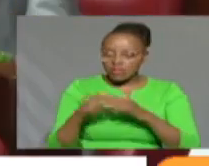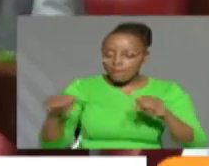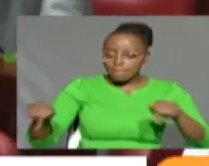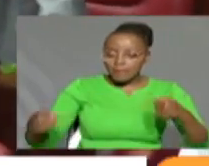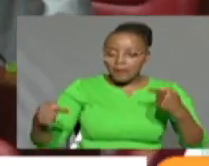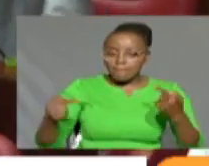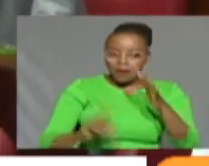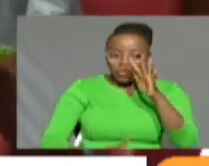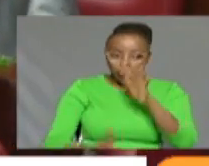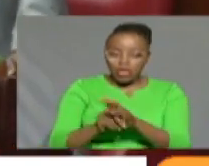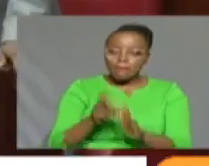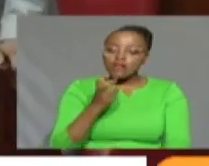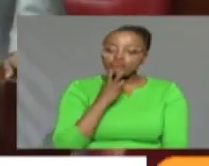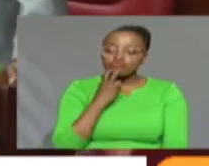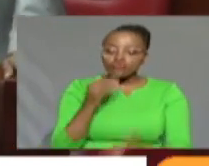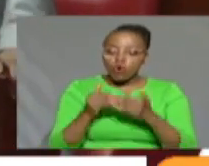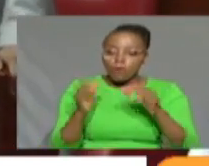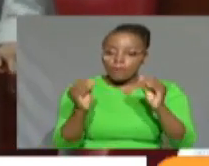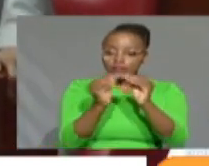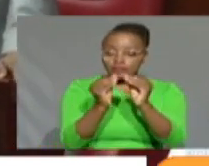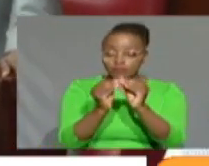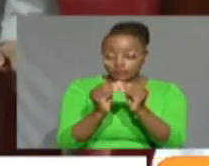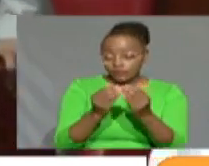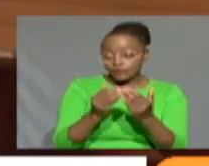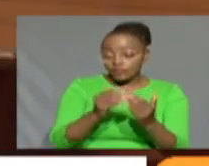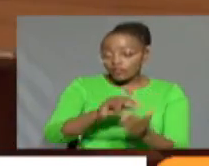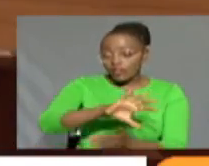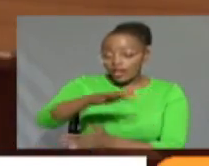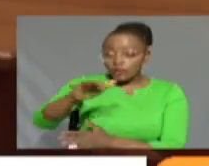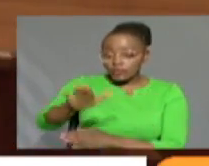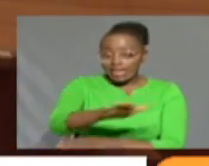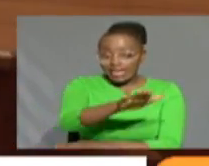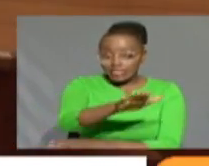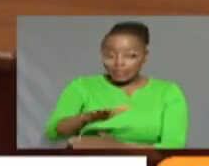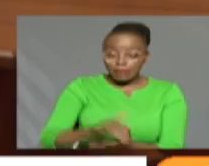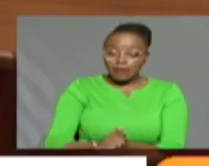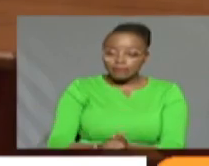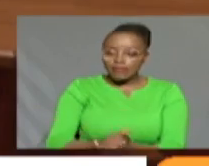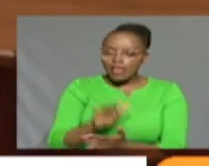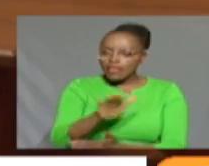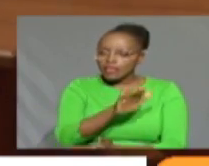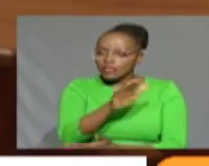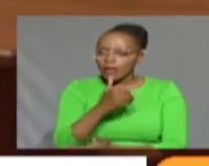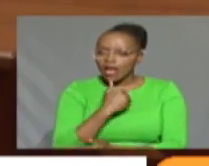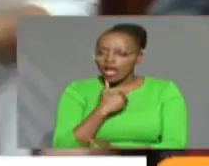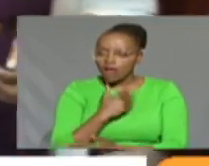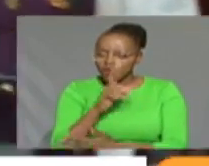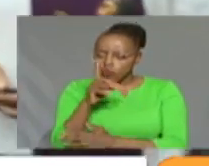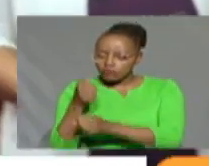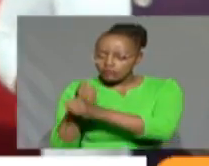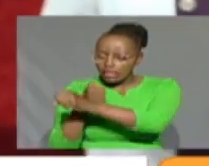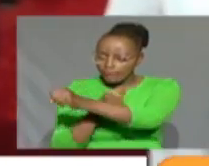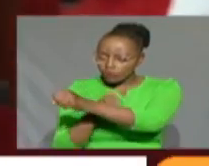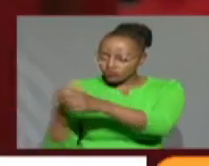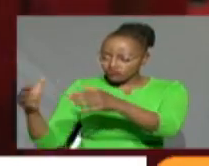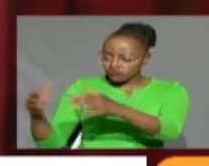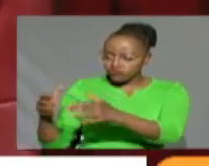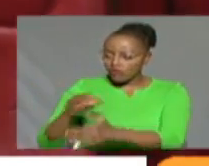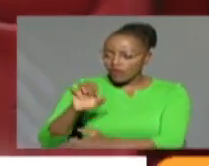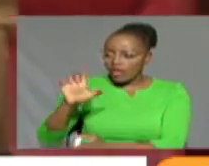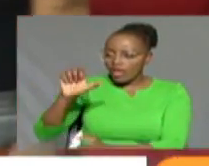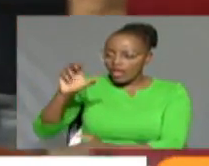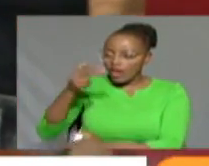reign during Tuesday's opening session of the City County Assembly. The Assembly split, with one faction supporting Elachi and the other